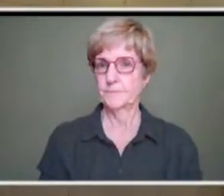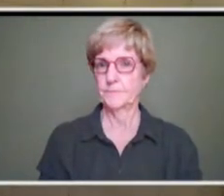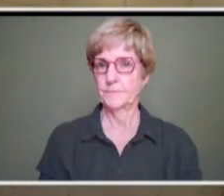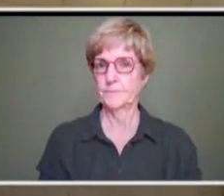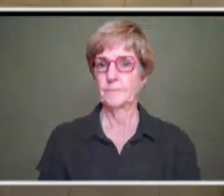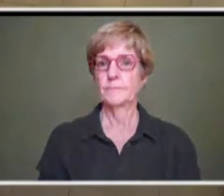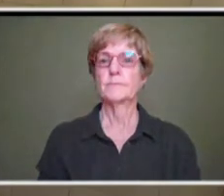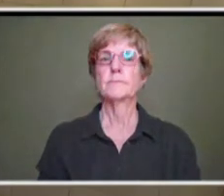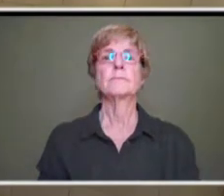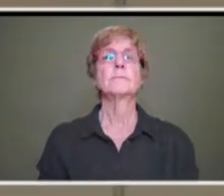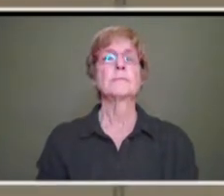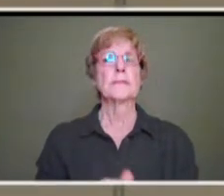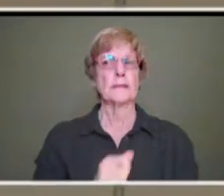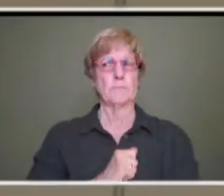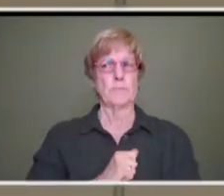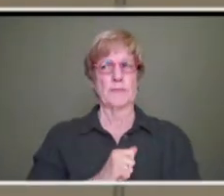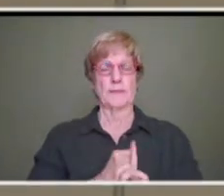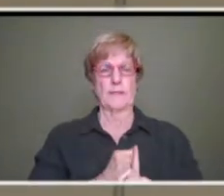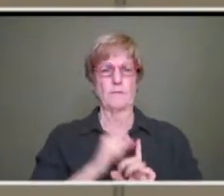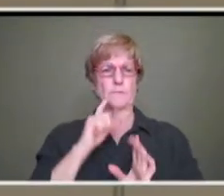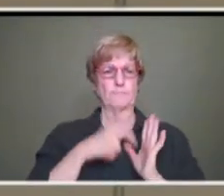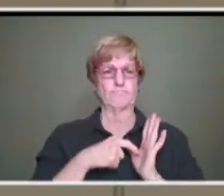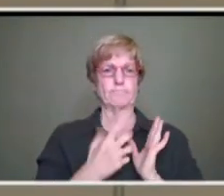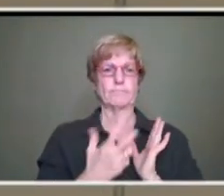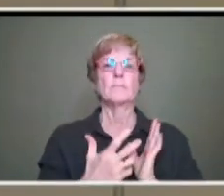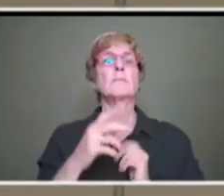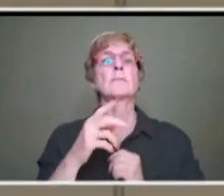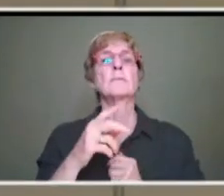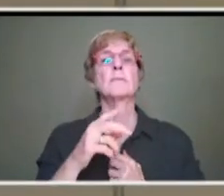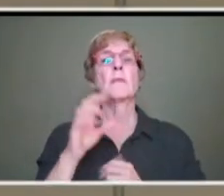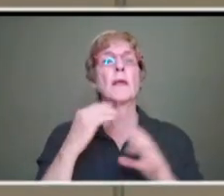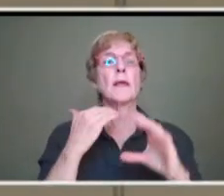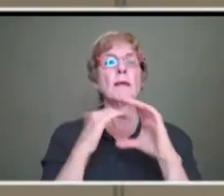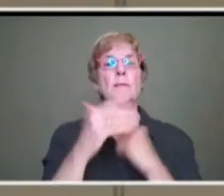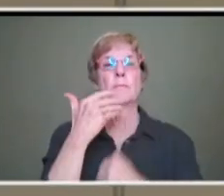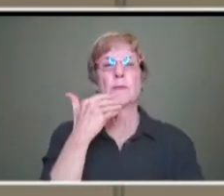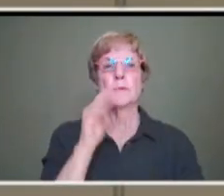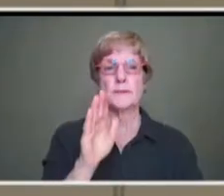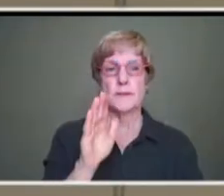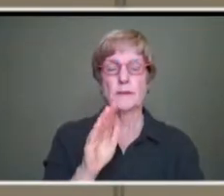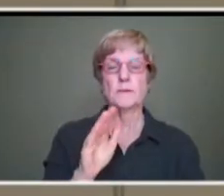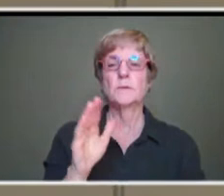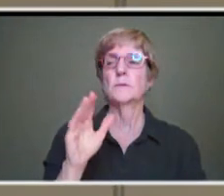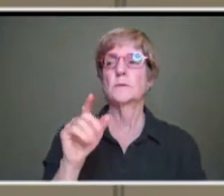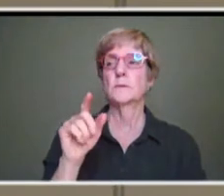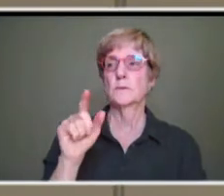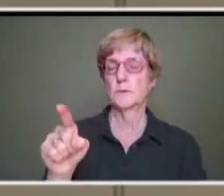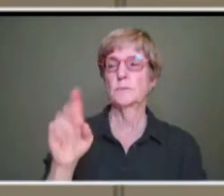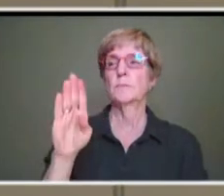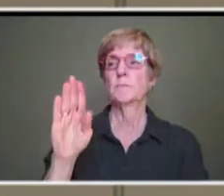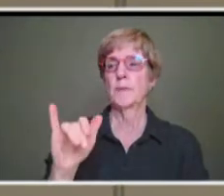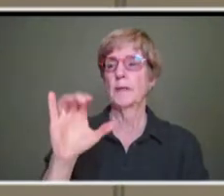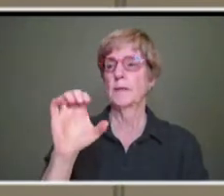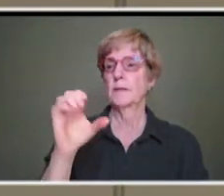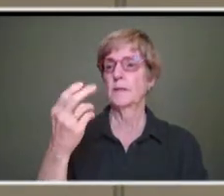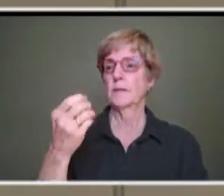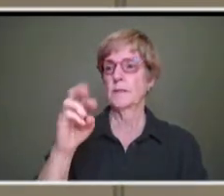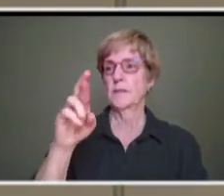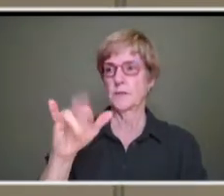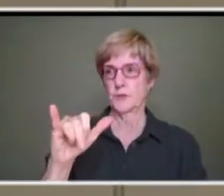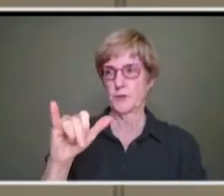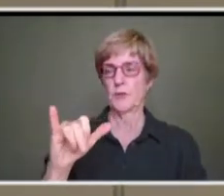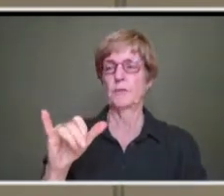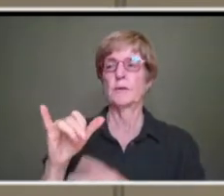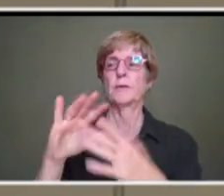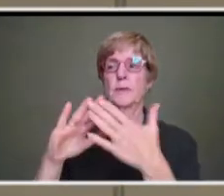recognize myself real quick there was a email that was sent to by the Cherry Community which they've